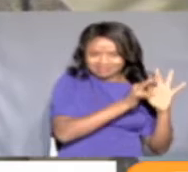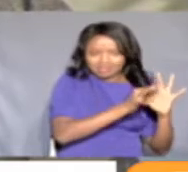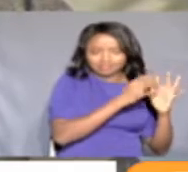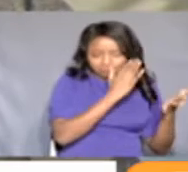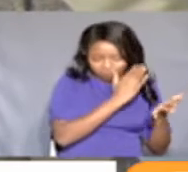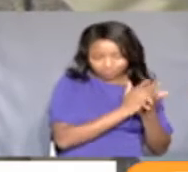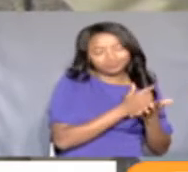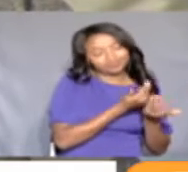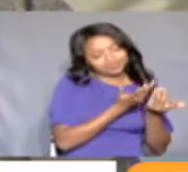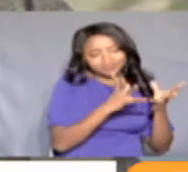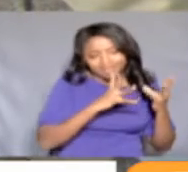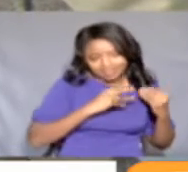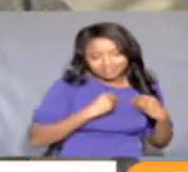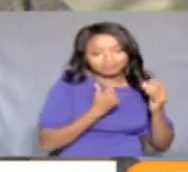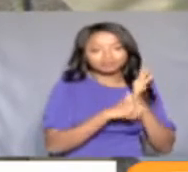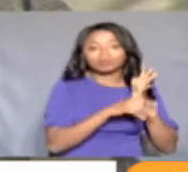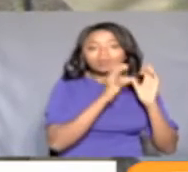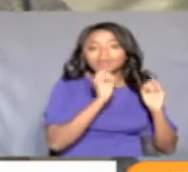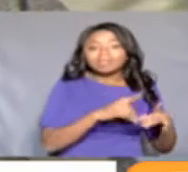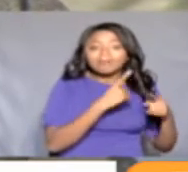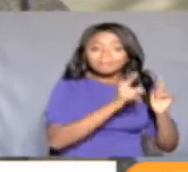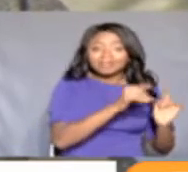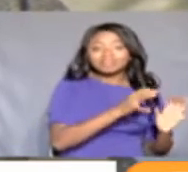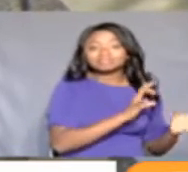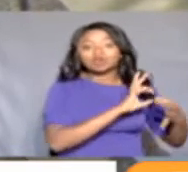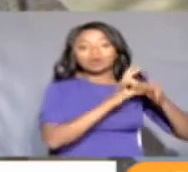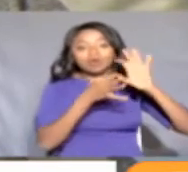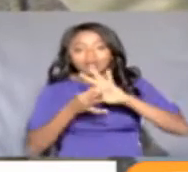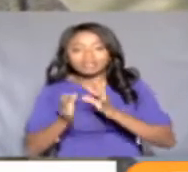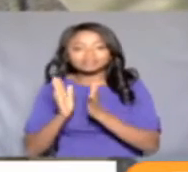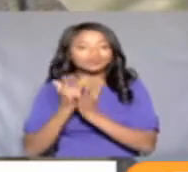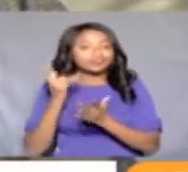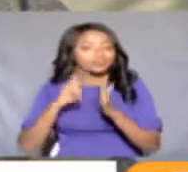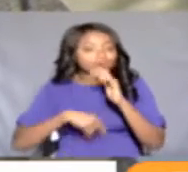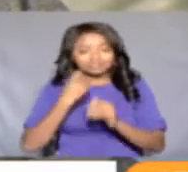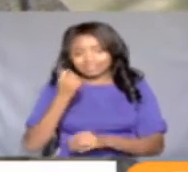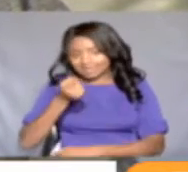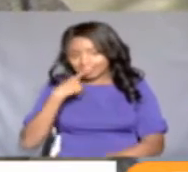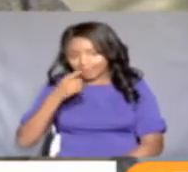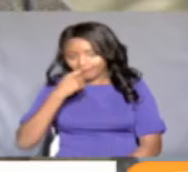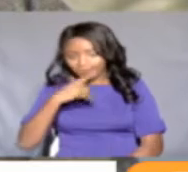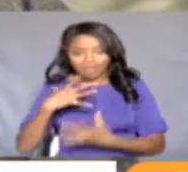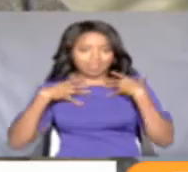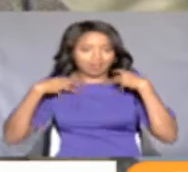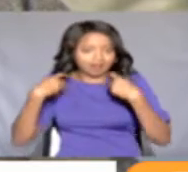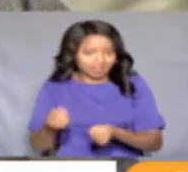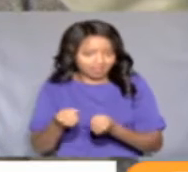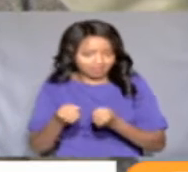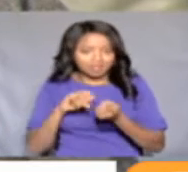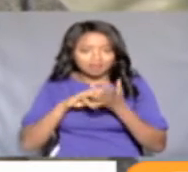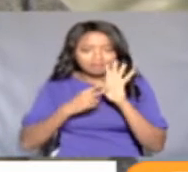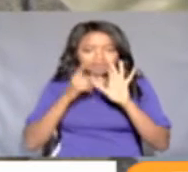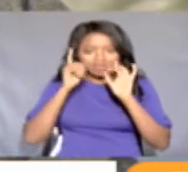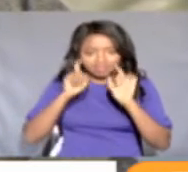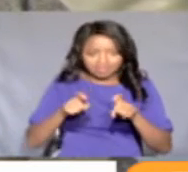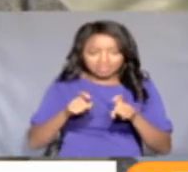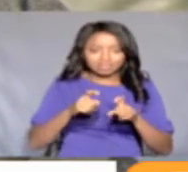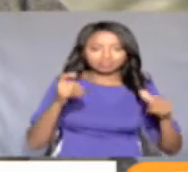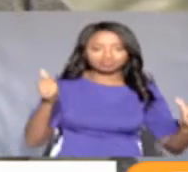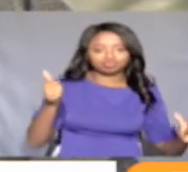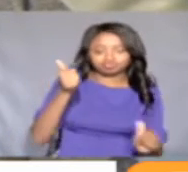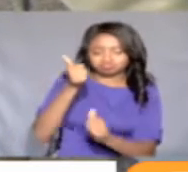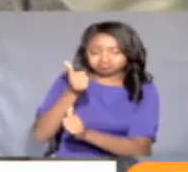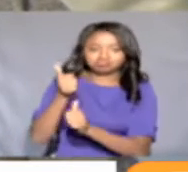agree. We have been using traditional medicine for a long time, and this is even accepted by the World Health